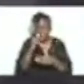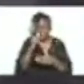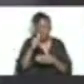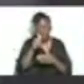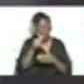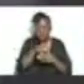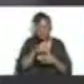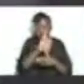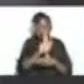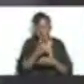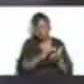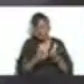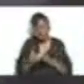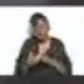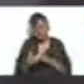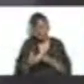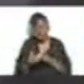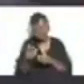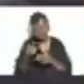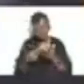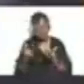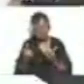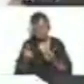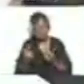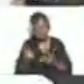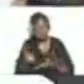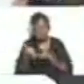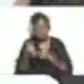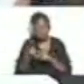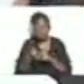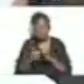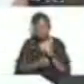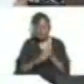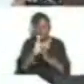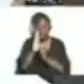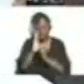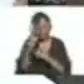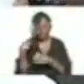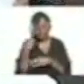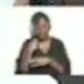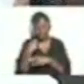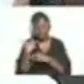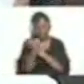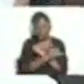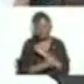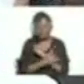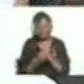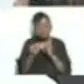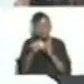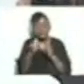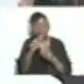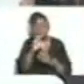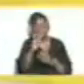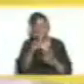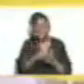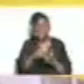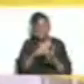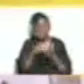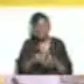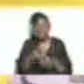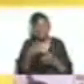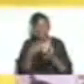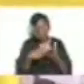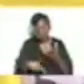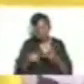what we do to help to develop our country is important. In all, there were more than 6,000 students registered to vote in Thursday's junior